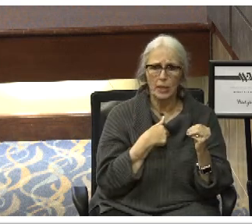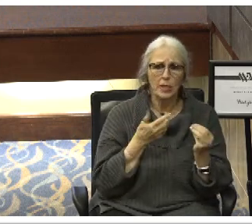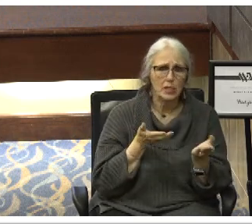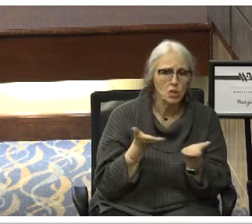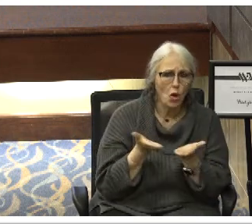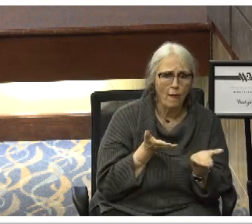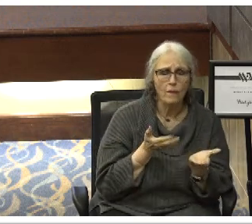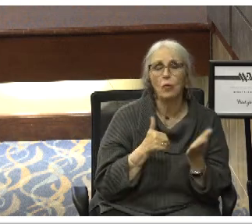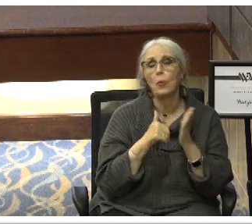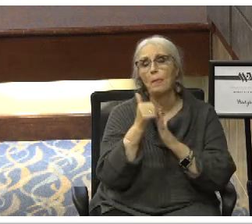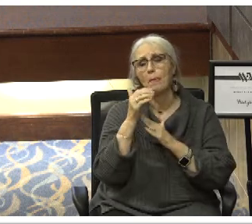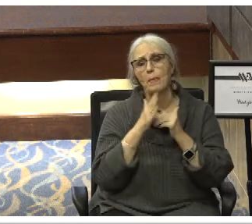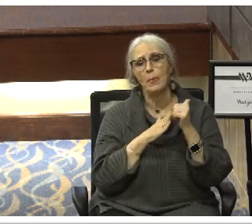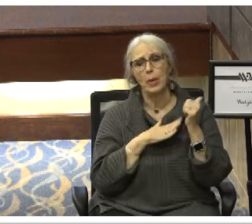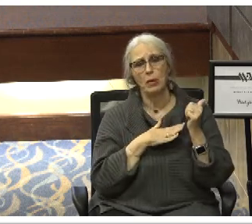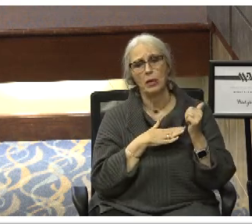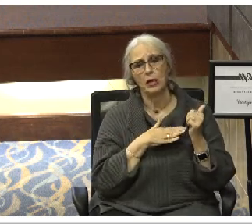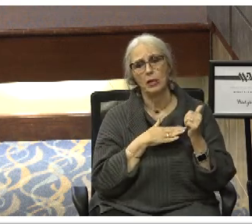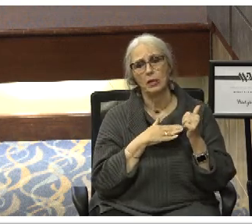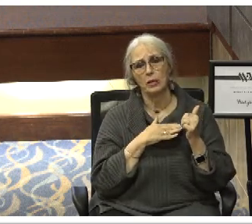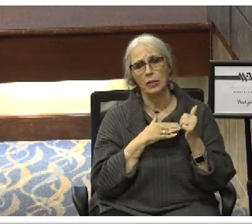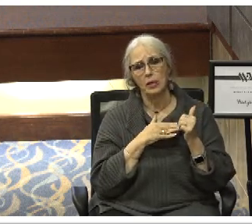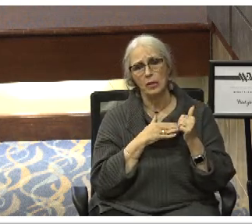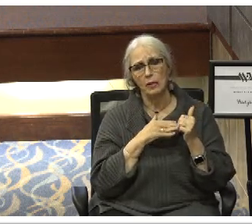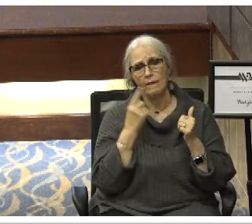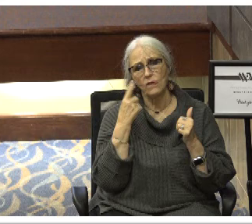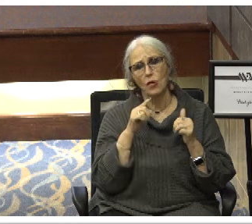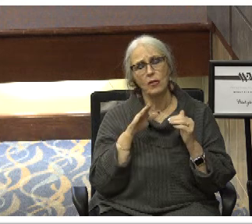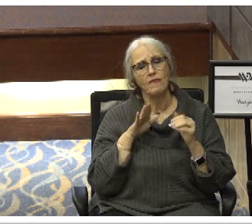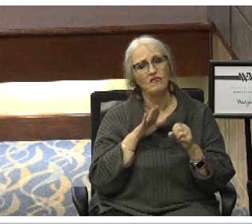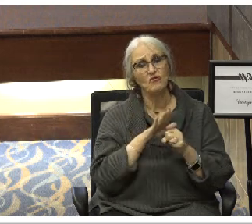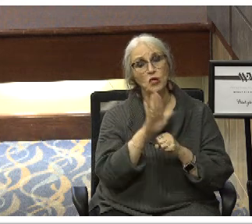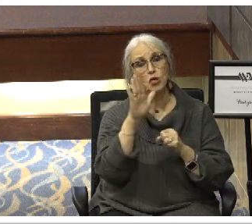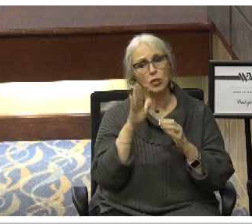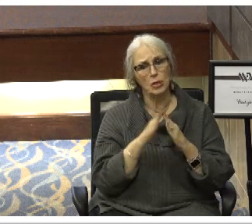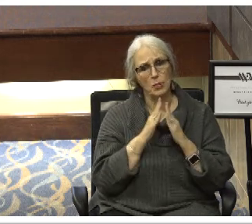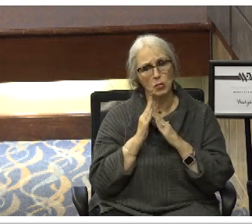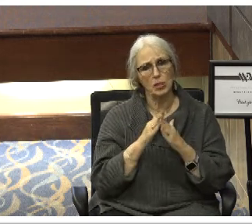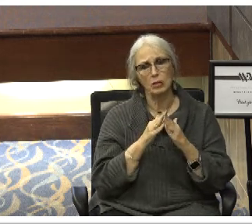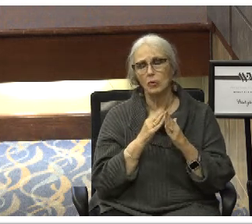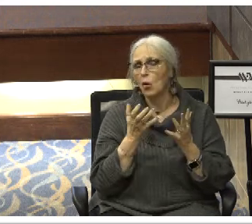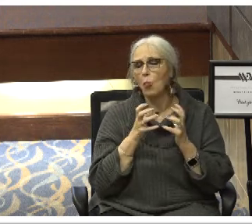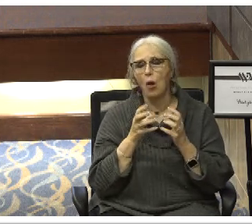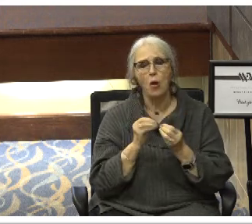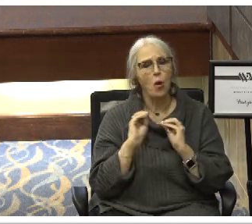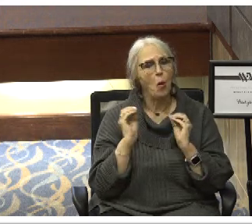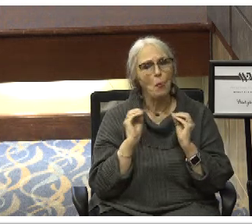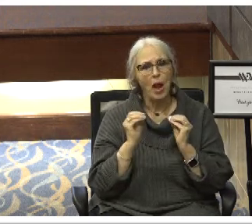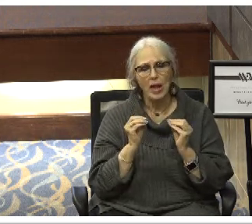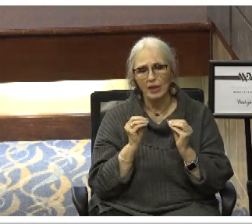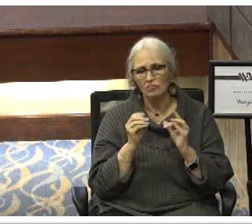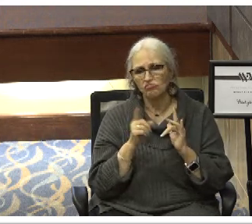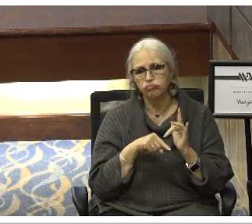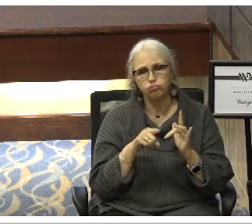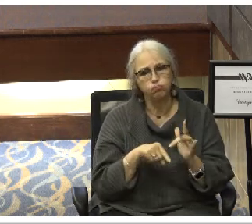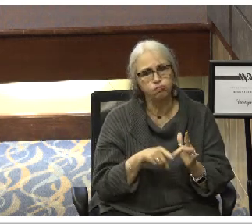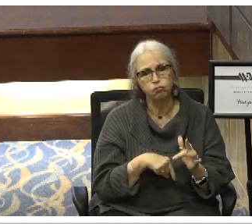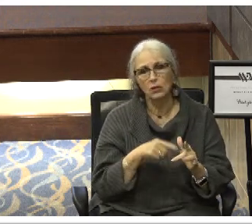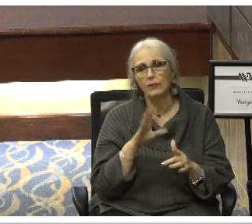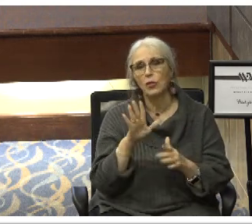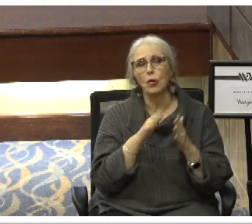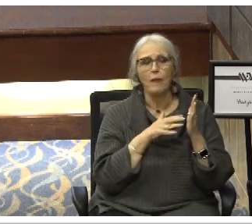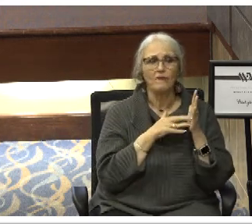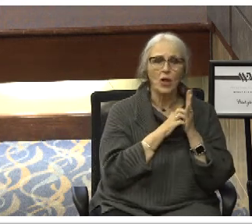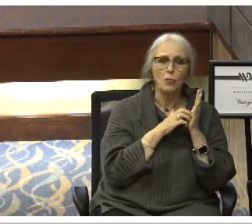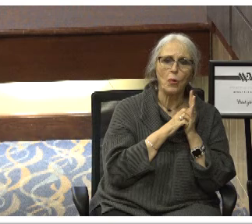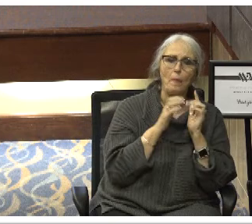building these different alternatives for the entire community so that no one is left out. So from your most vulnerable populations